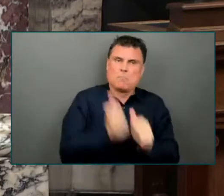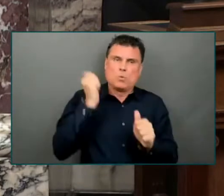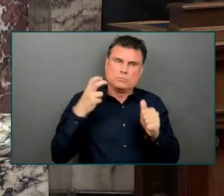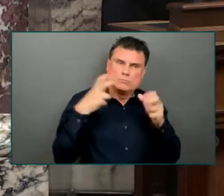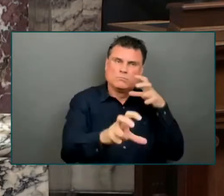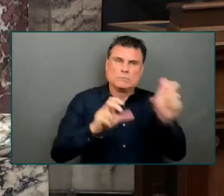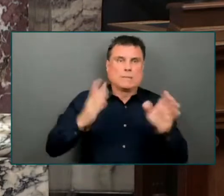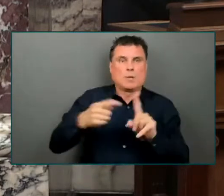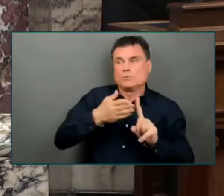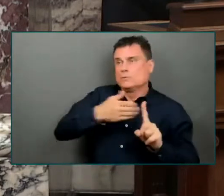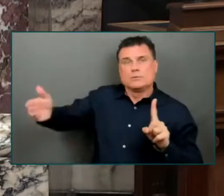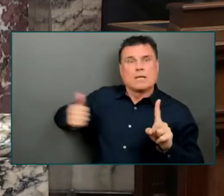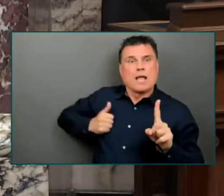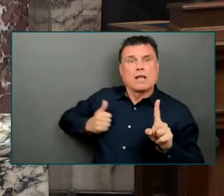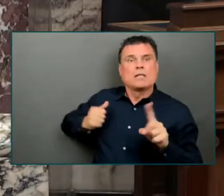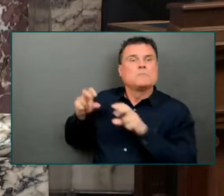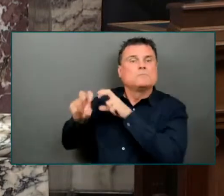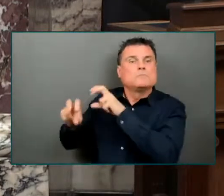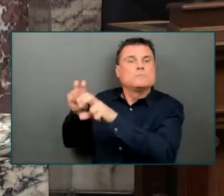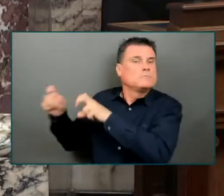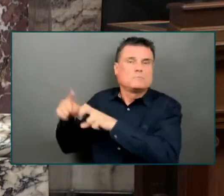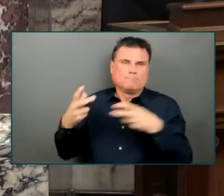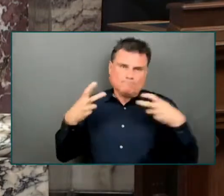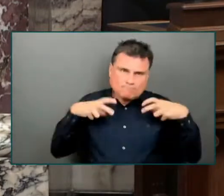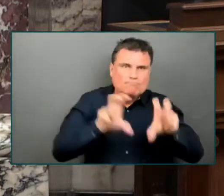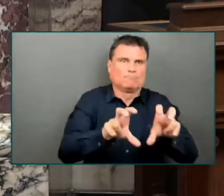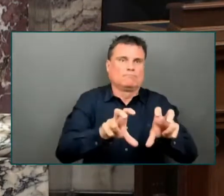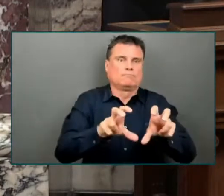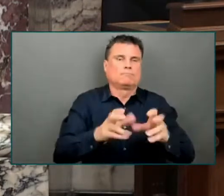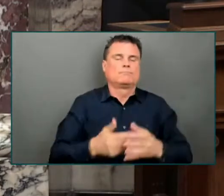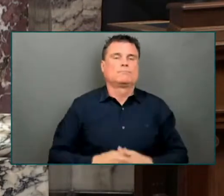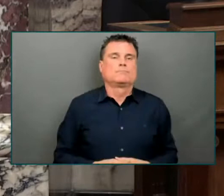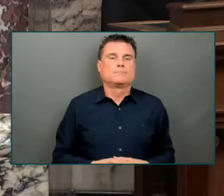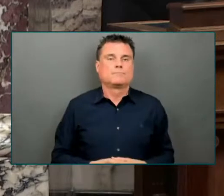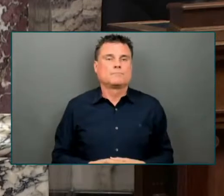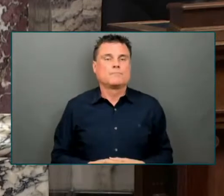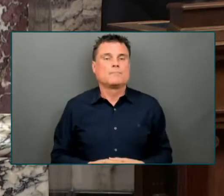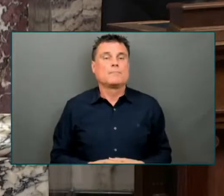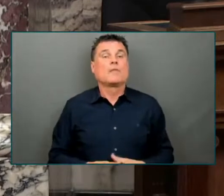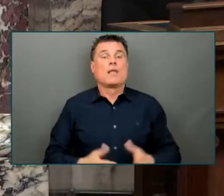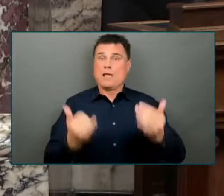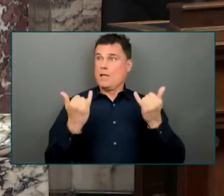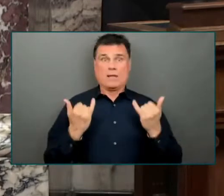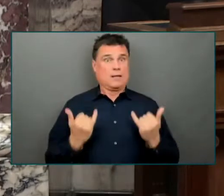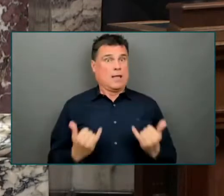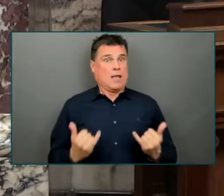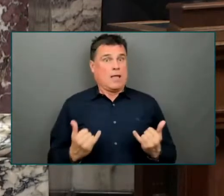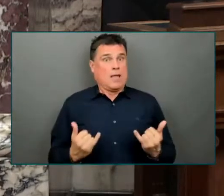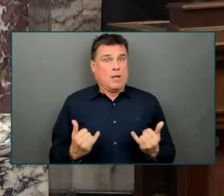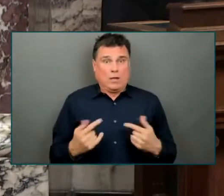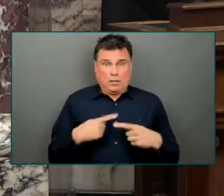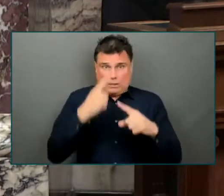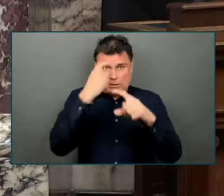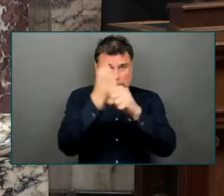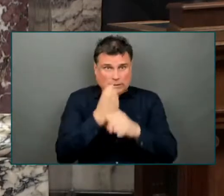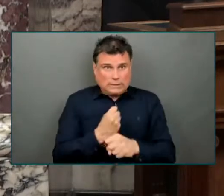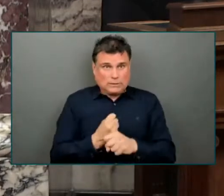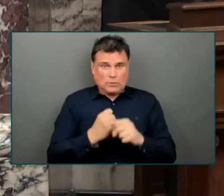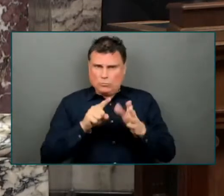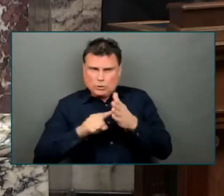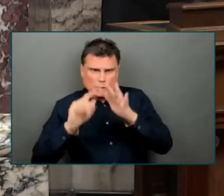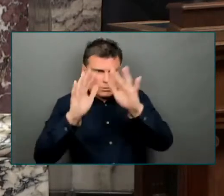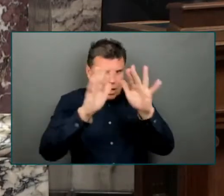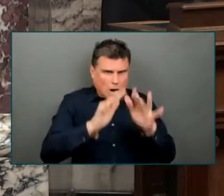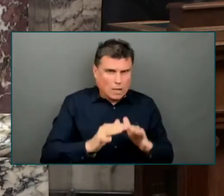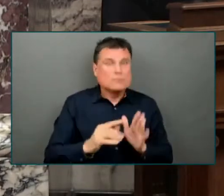And the numbers show that our approach is working. We have seen month after month of steady job gains, and